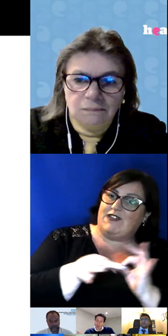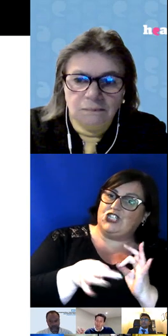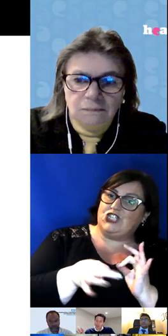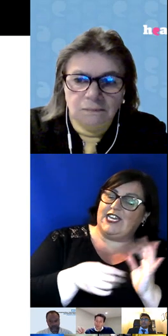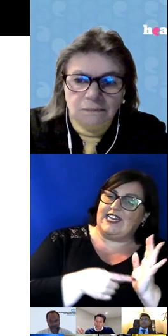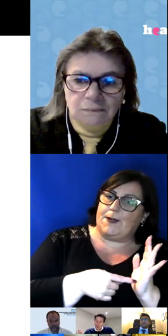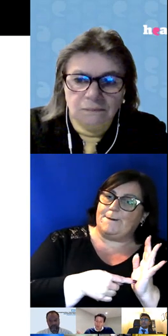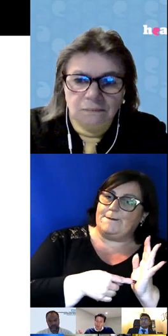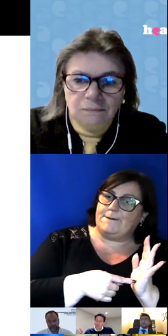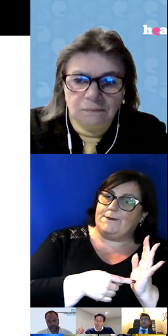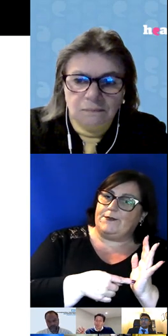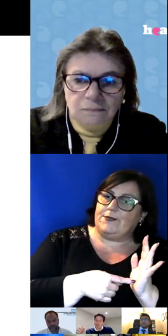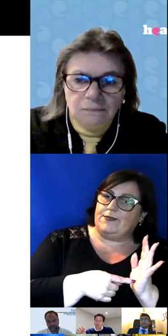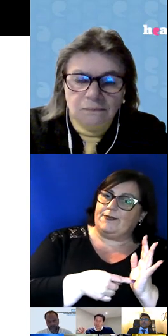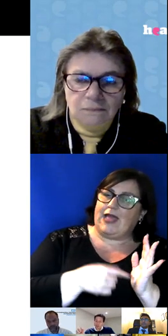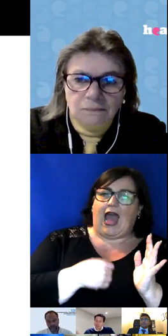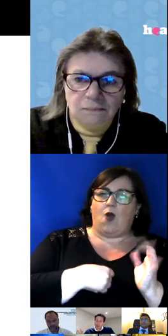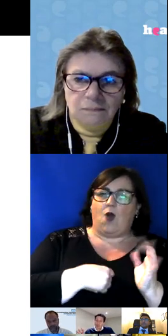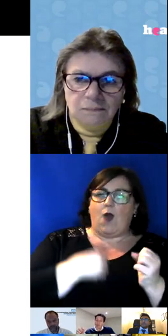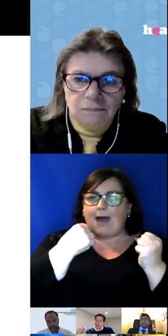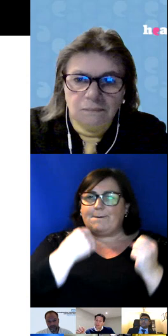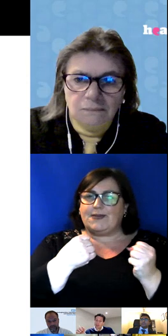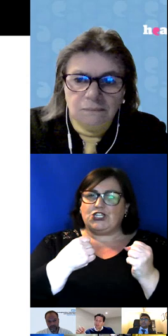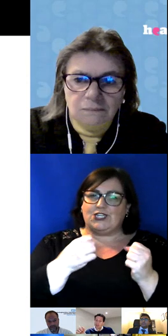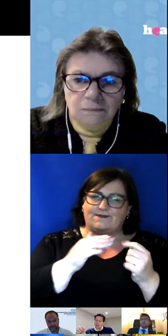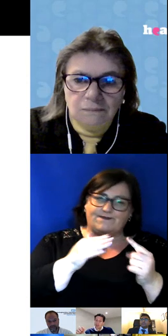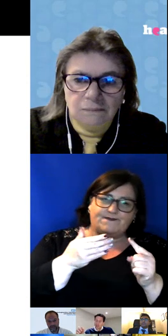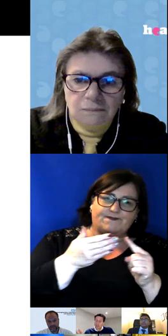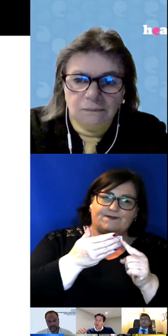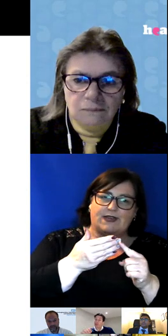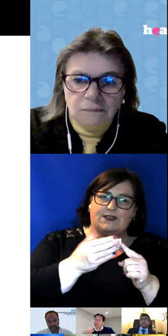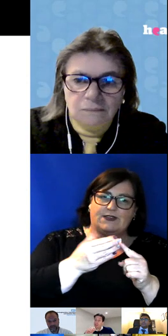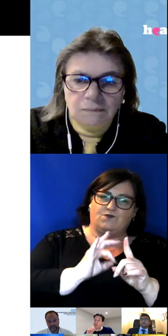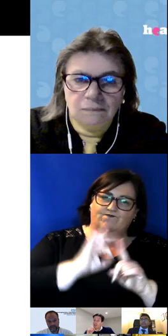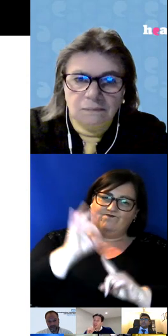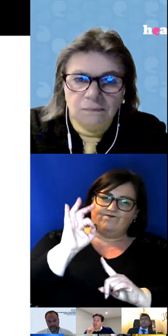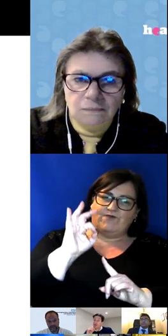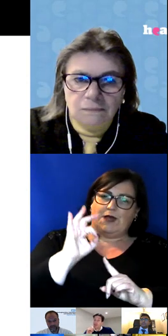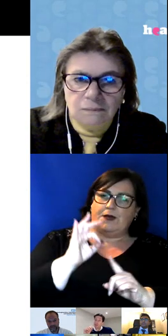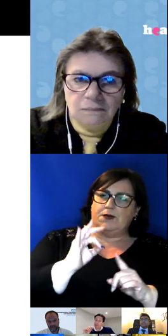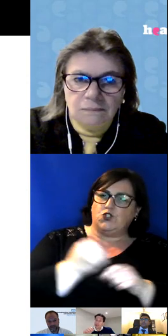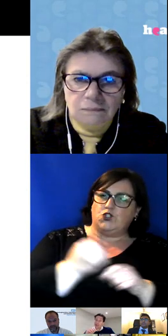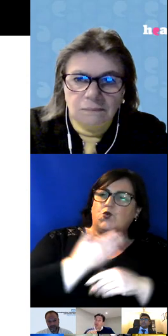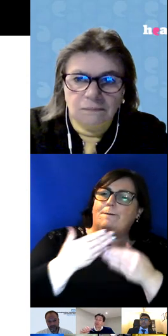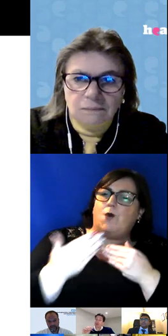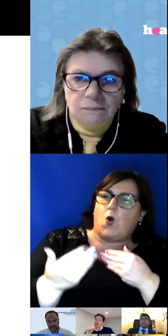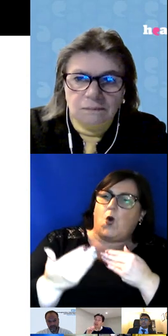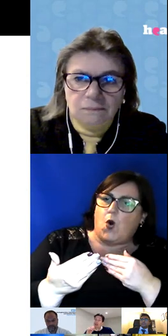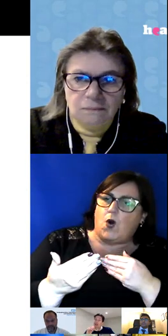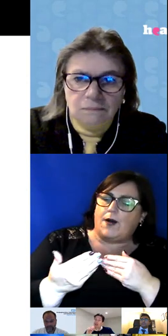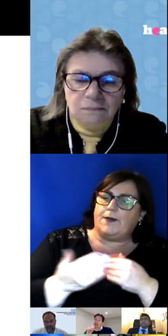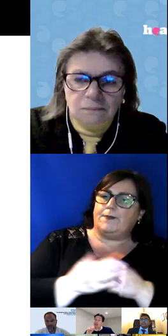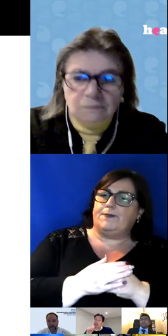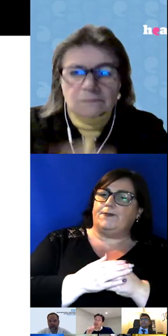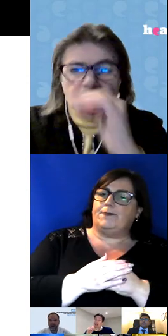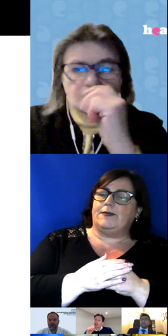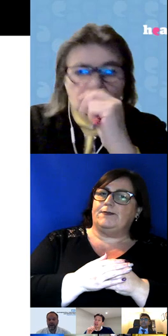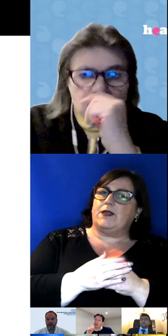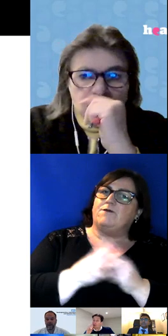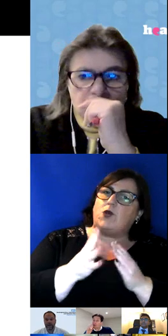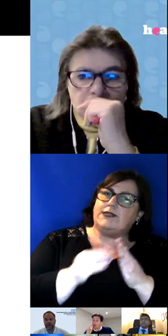the ambition to do more to target inequalities, particularly thinking about